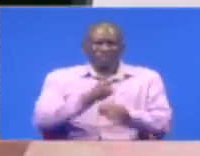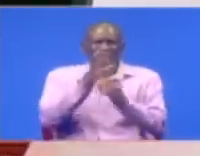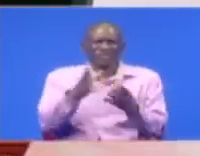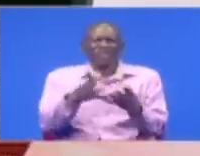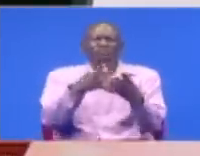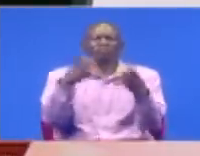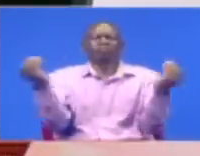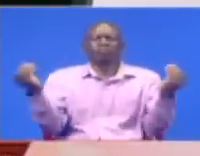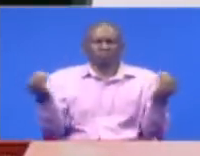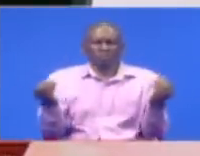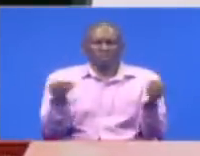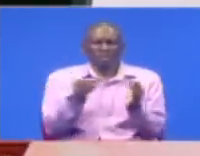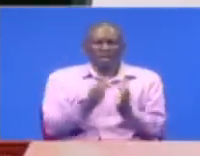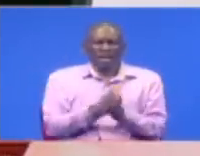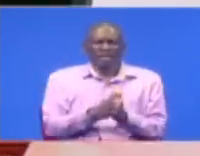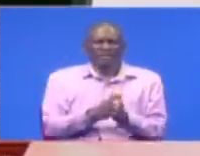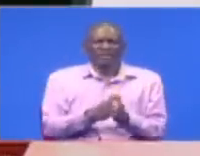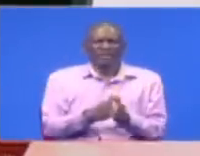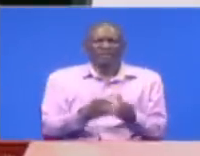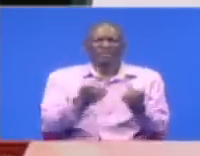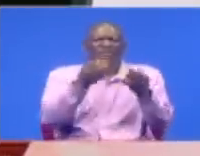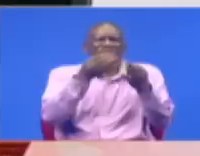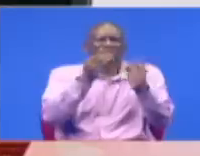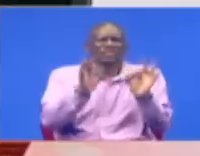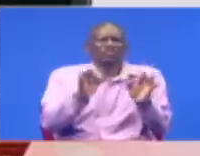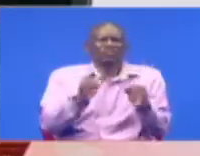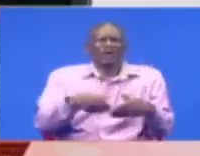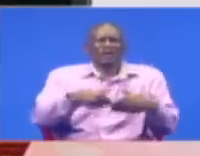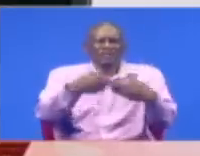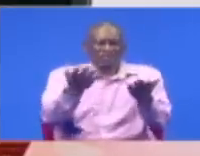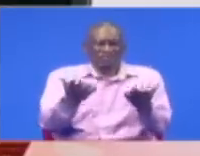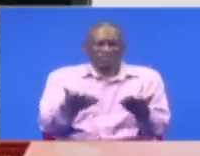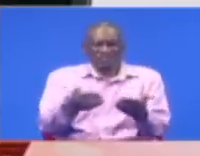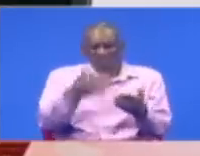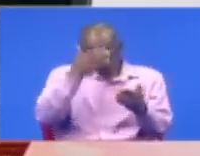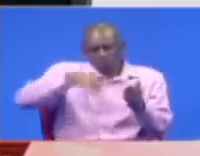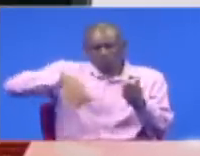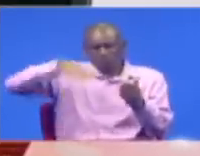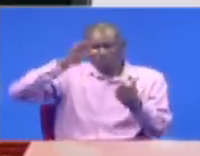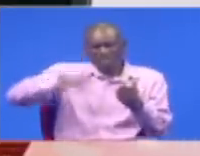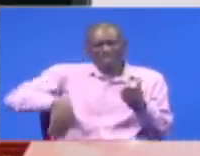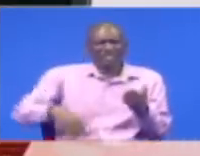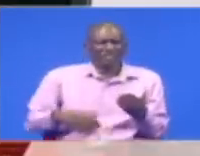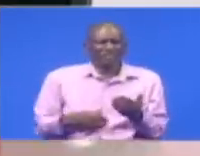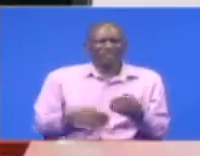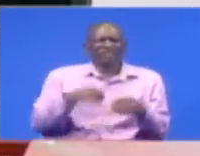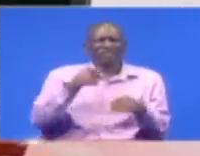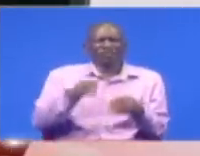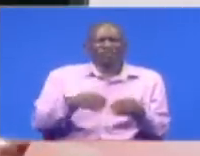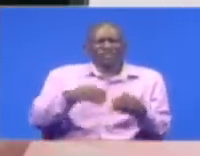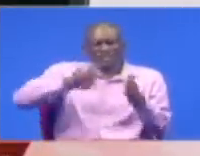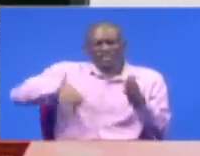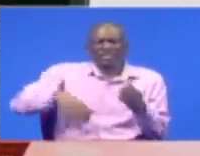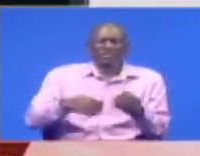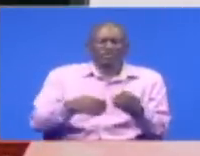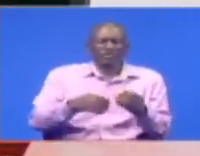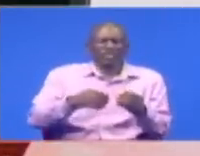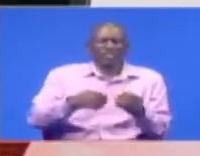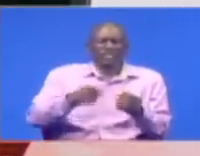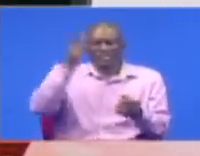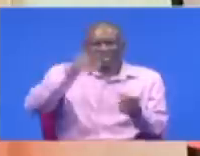disappear and acquittals are because of the delay in the justice system.